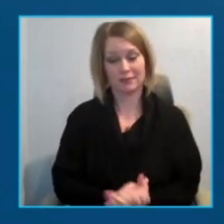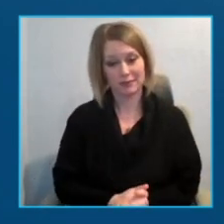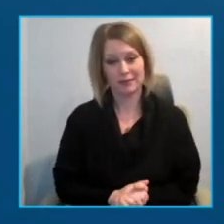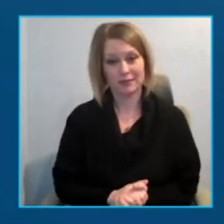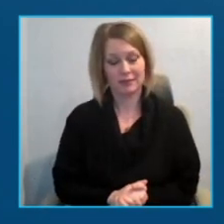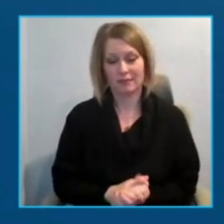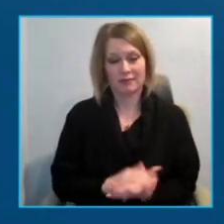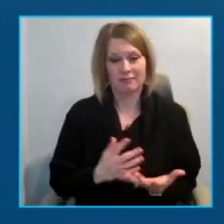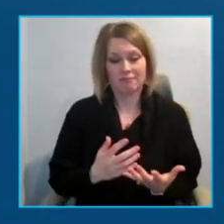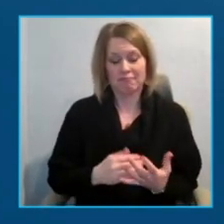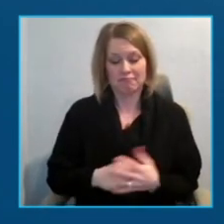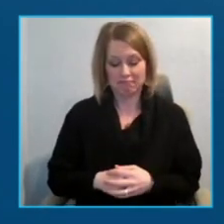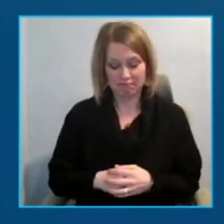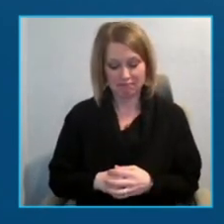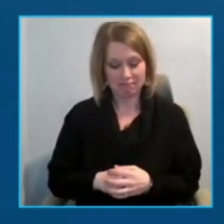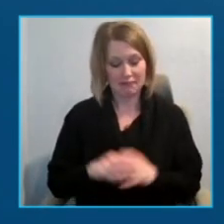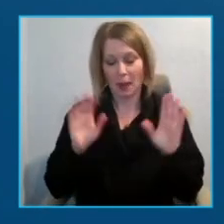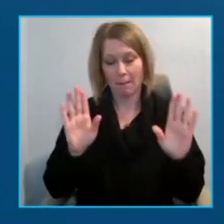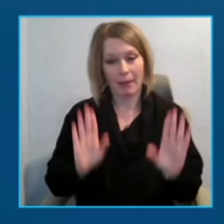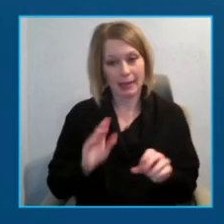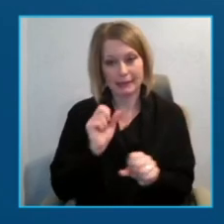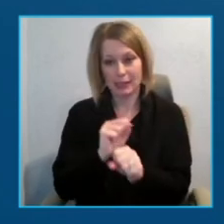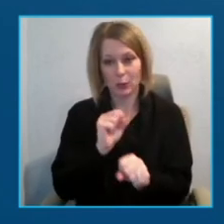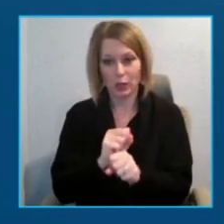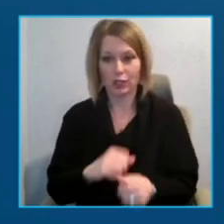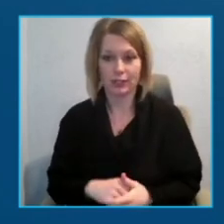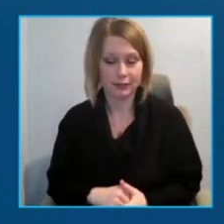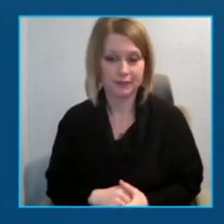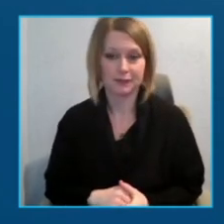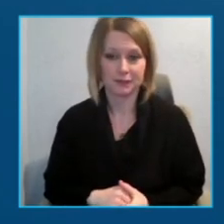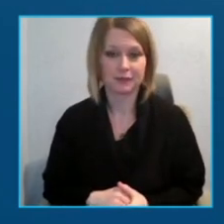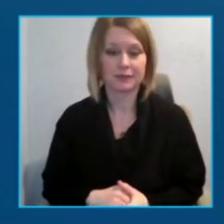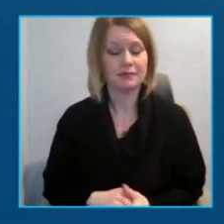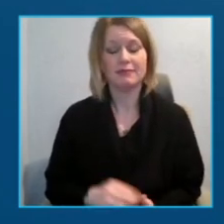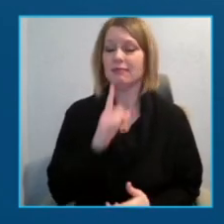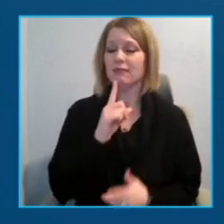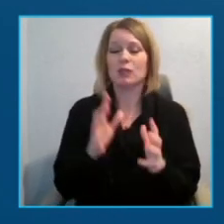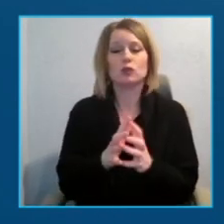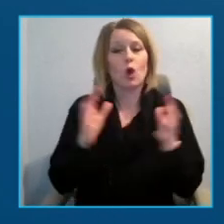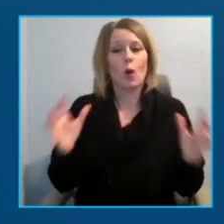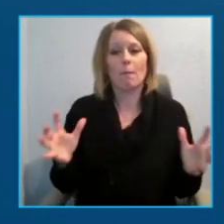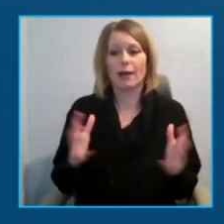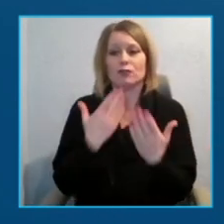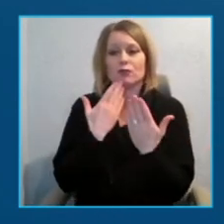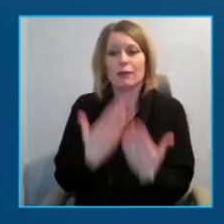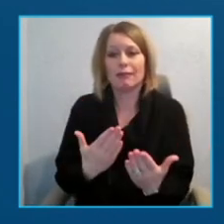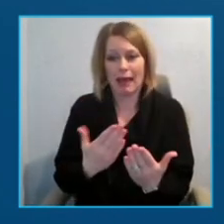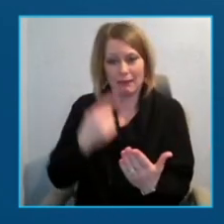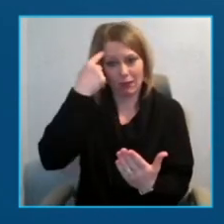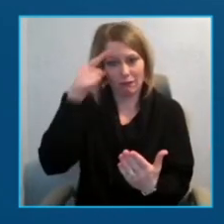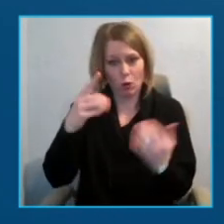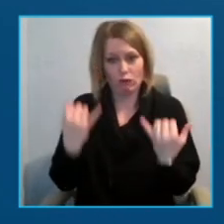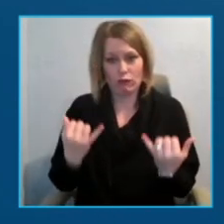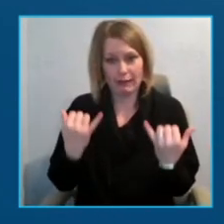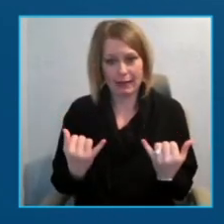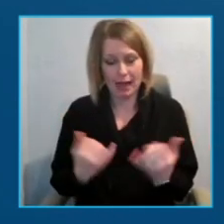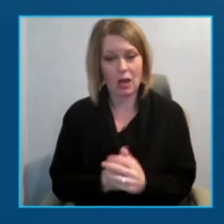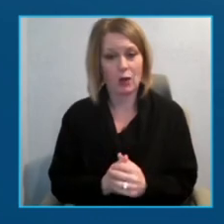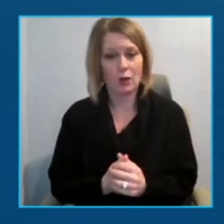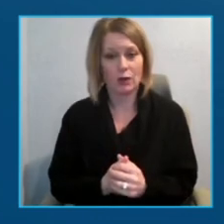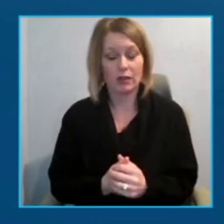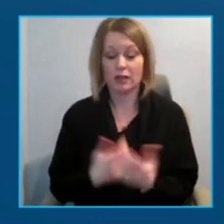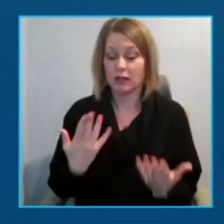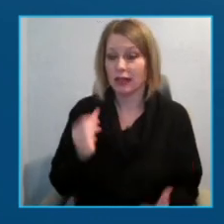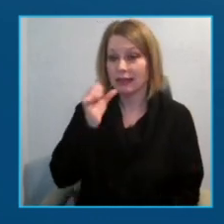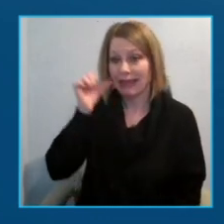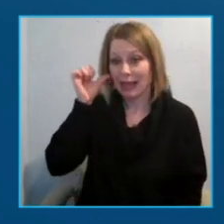indispensable. So we have so much to be grateful for at this moment. You have yesterday the